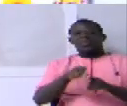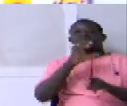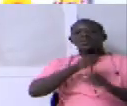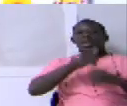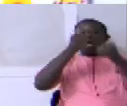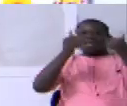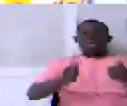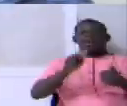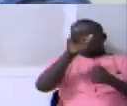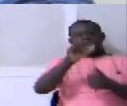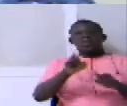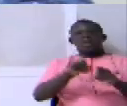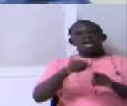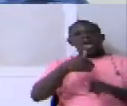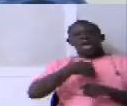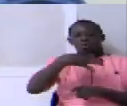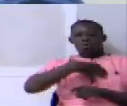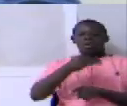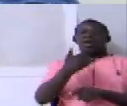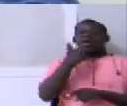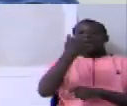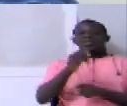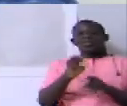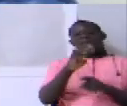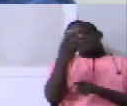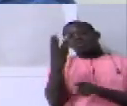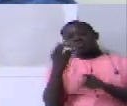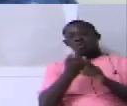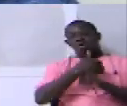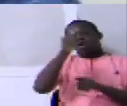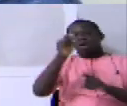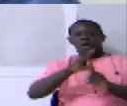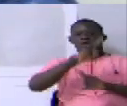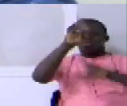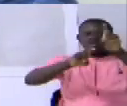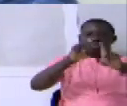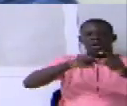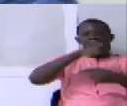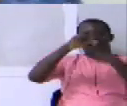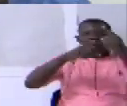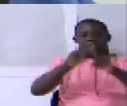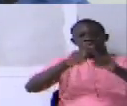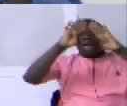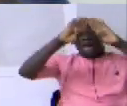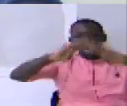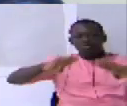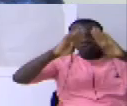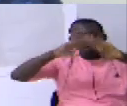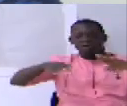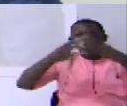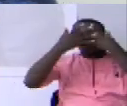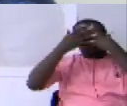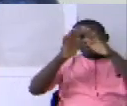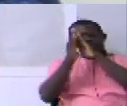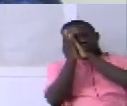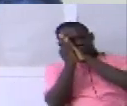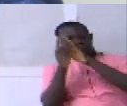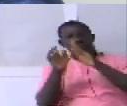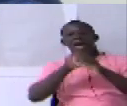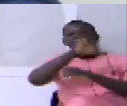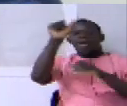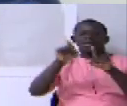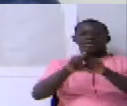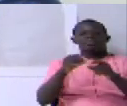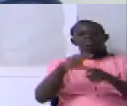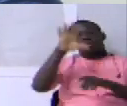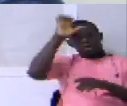Mr. Chair, I just want to ask a few other questions about accommodation and so forth, just to get a general flavor